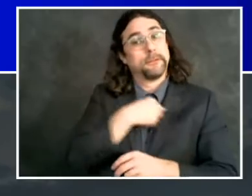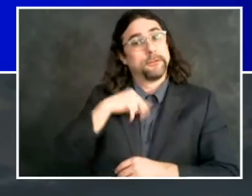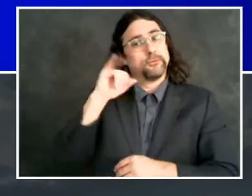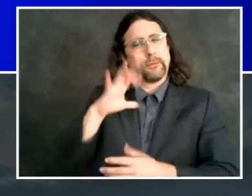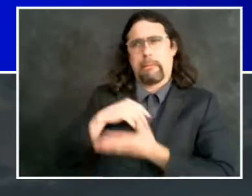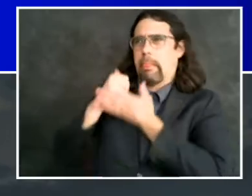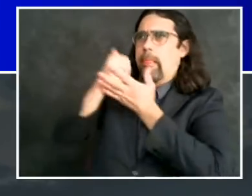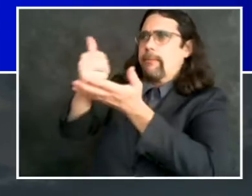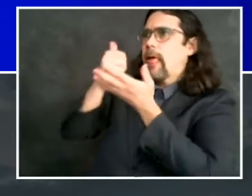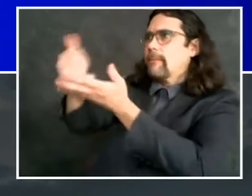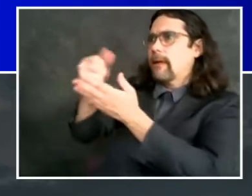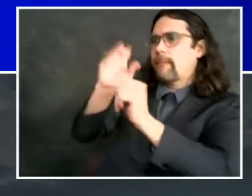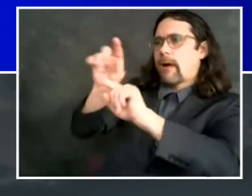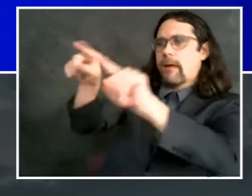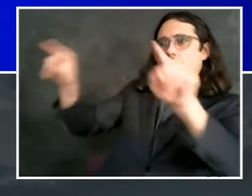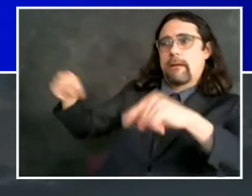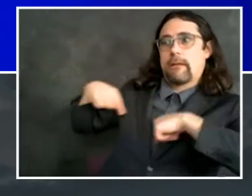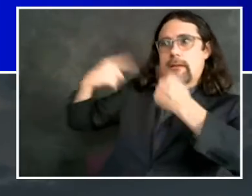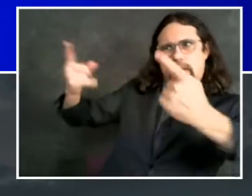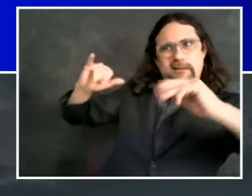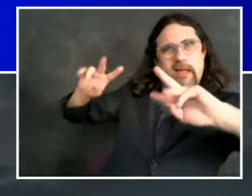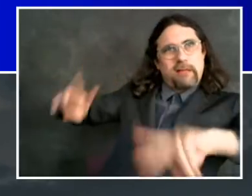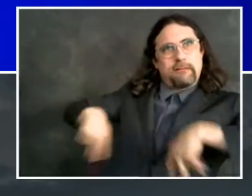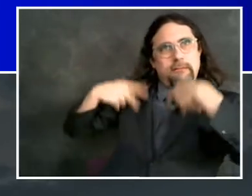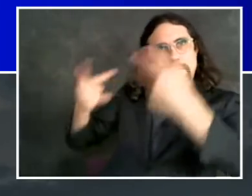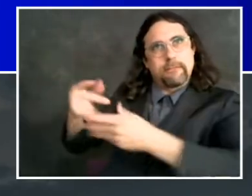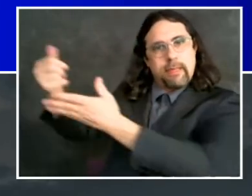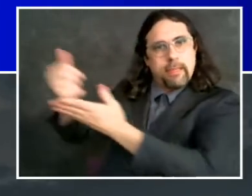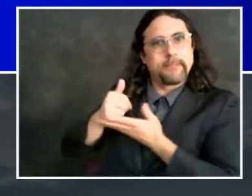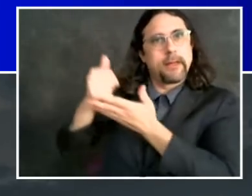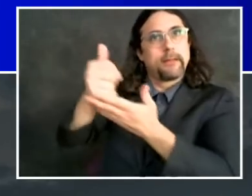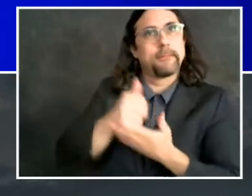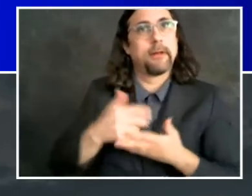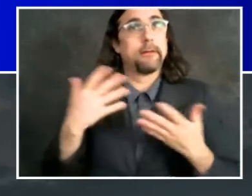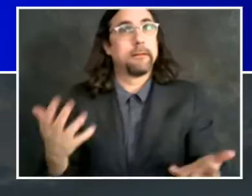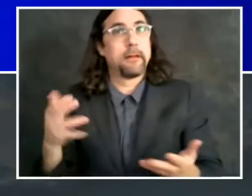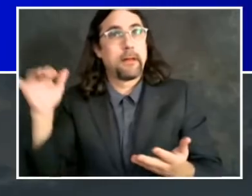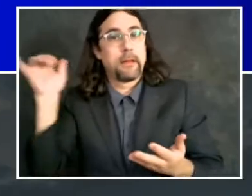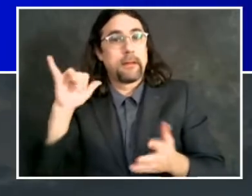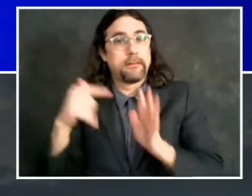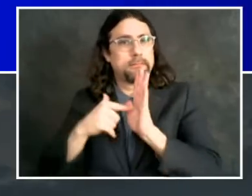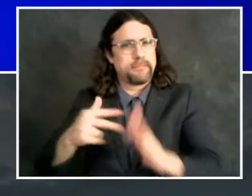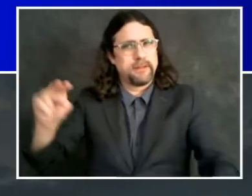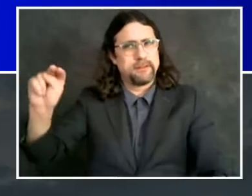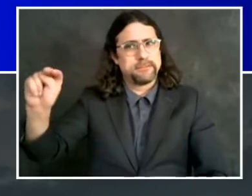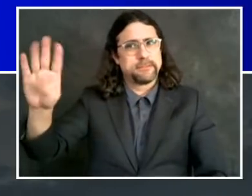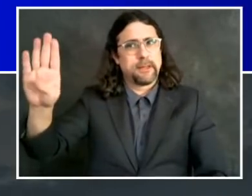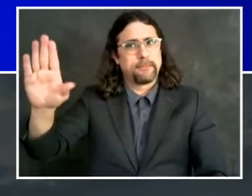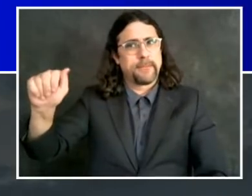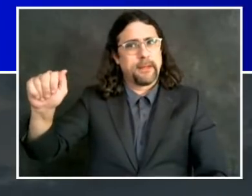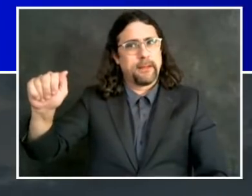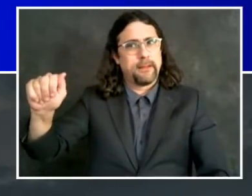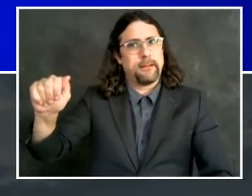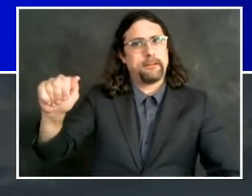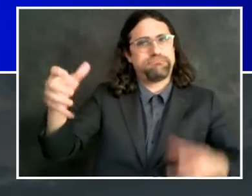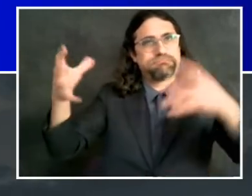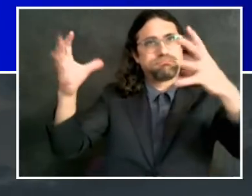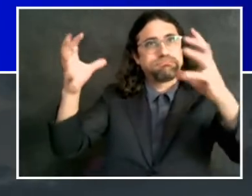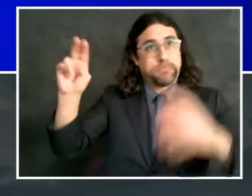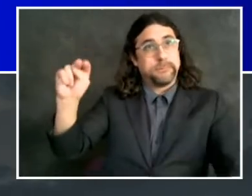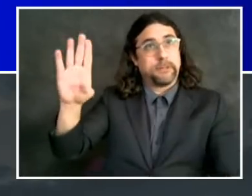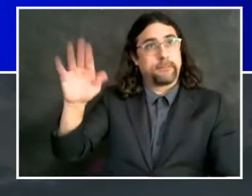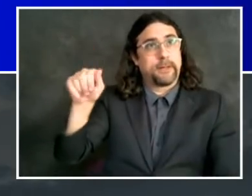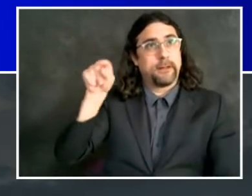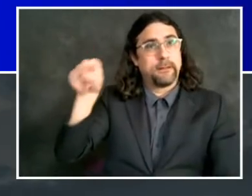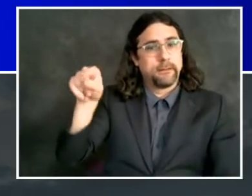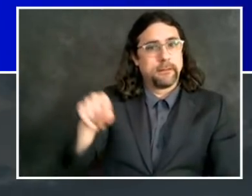our friends at the NBA have donated over 1,000 N95 masks and 30,000 surgical masks. We thank them